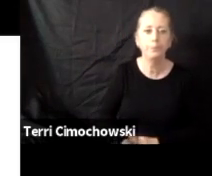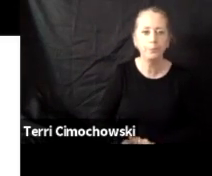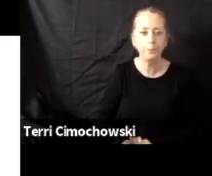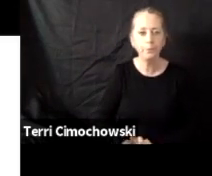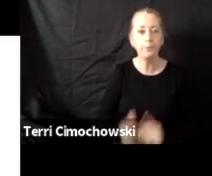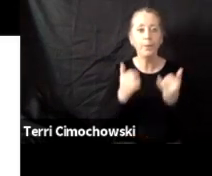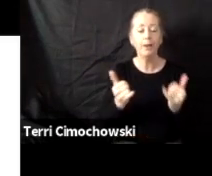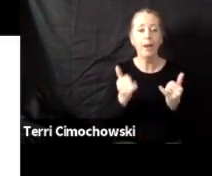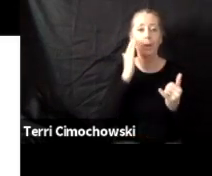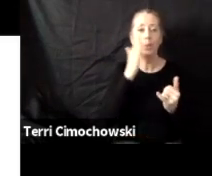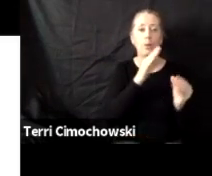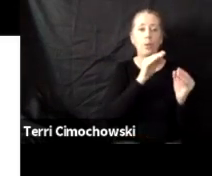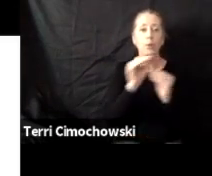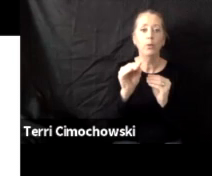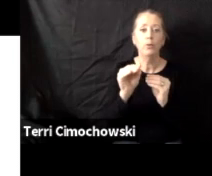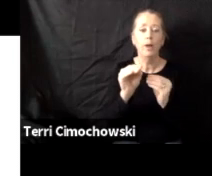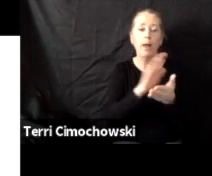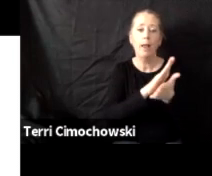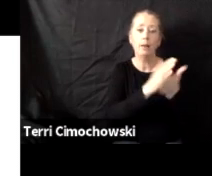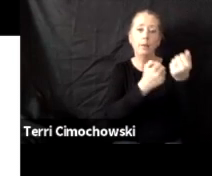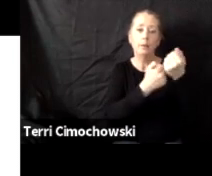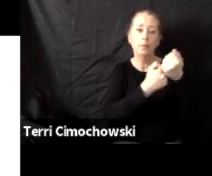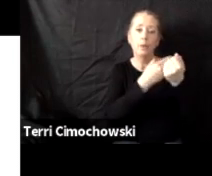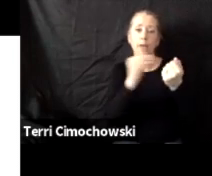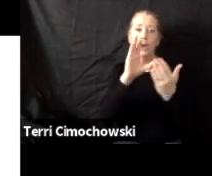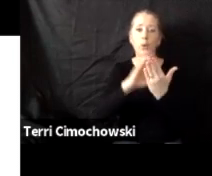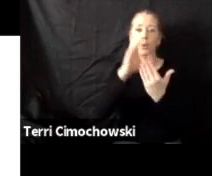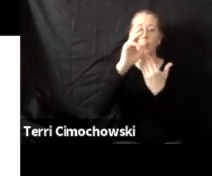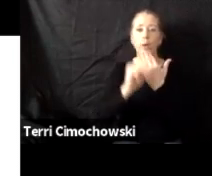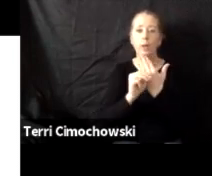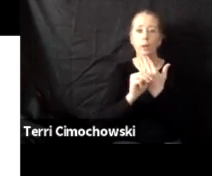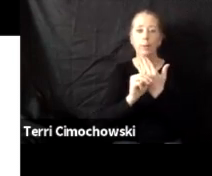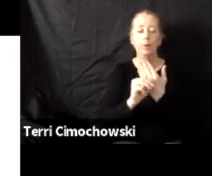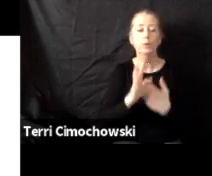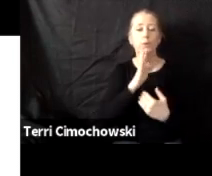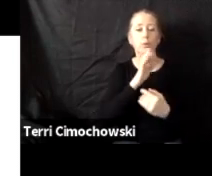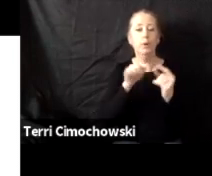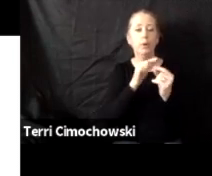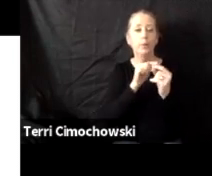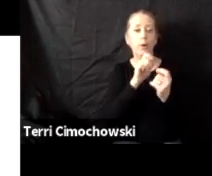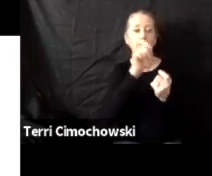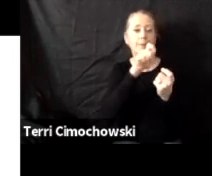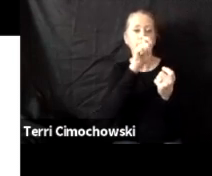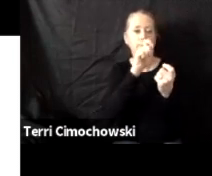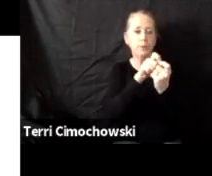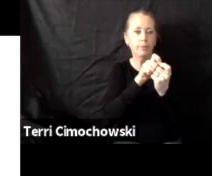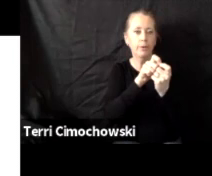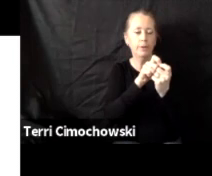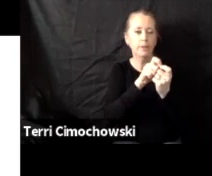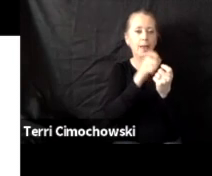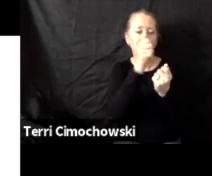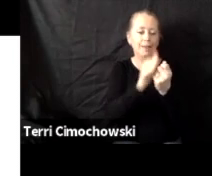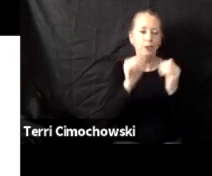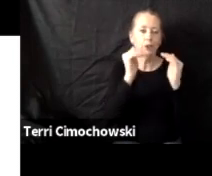So now we're going to move into academic supports and curriculum. And so talking about some specifics at each